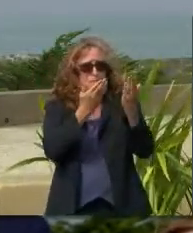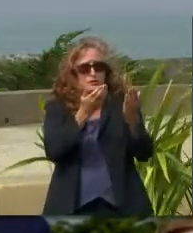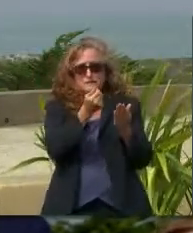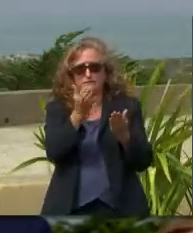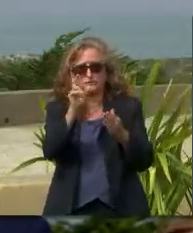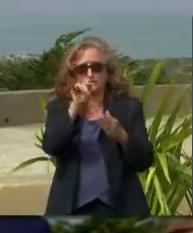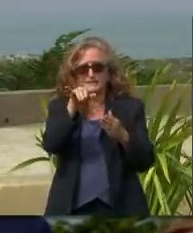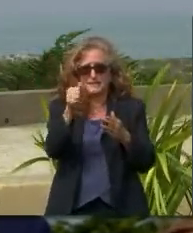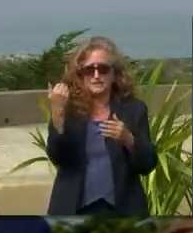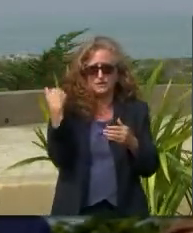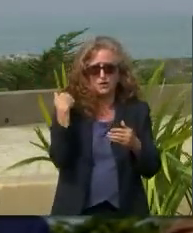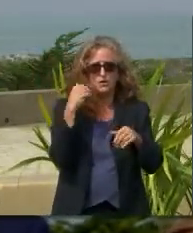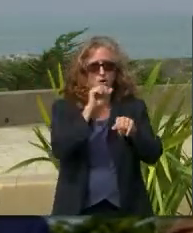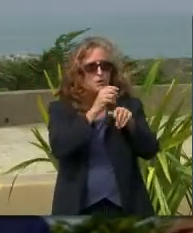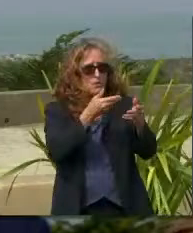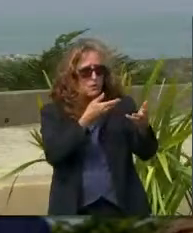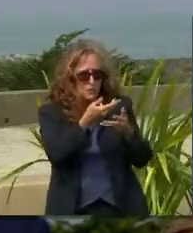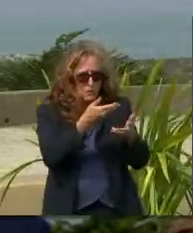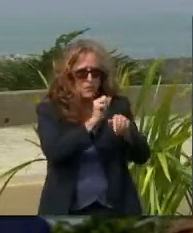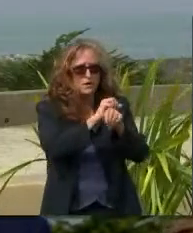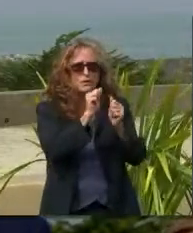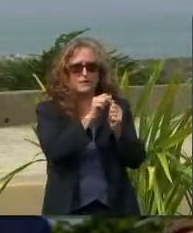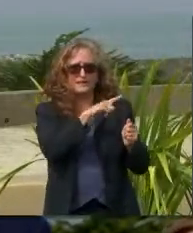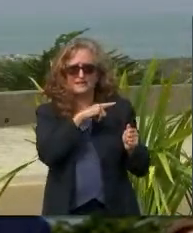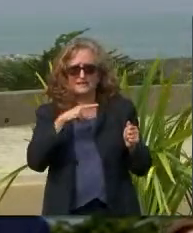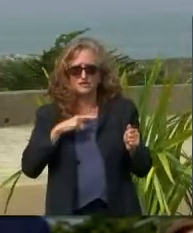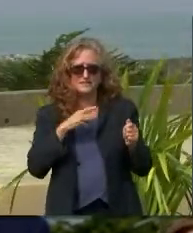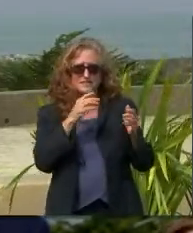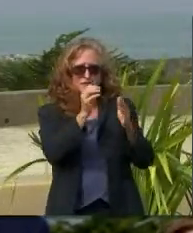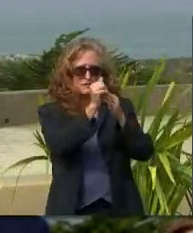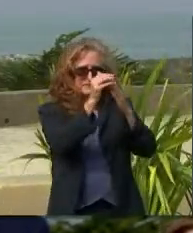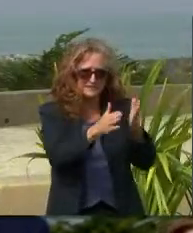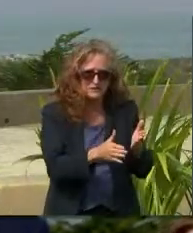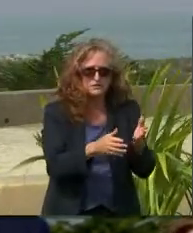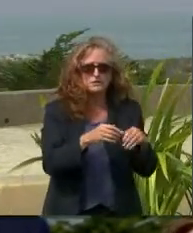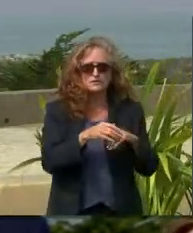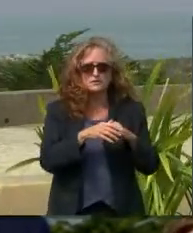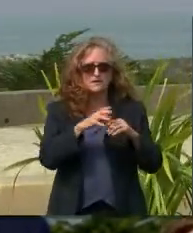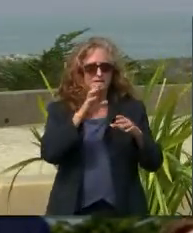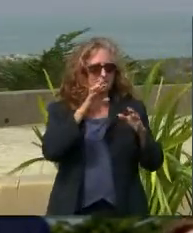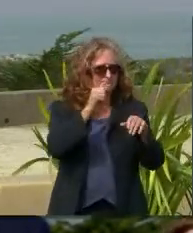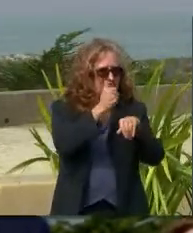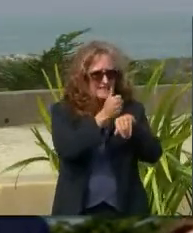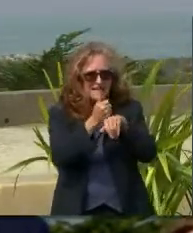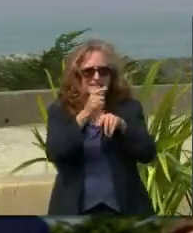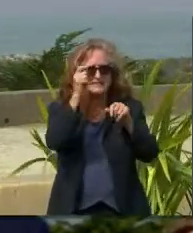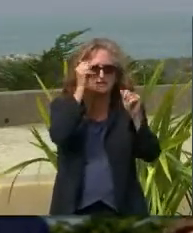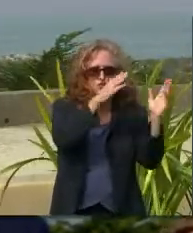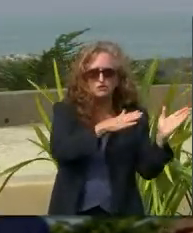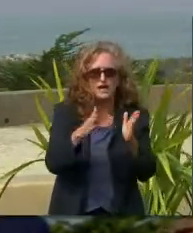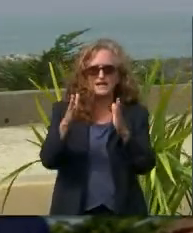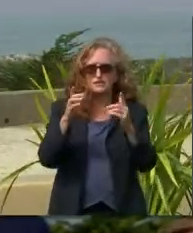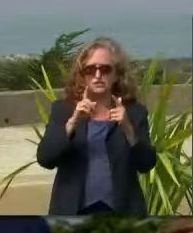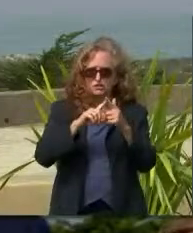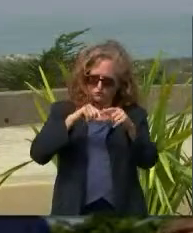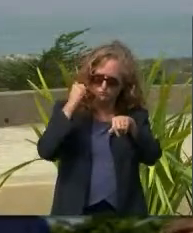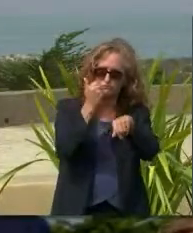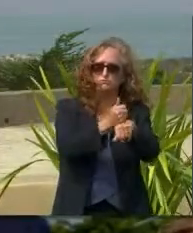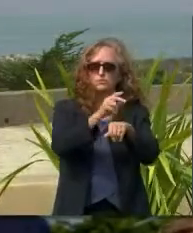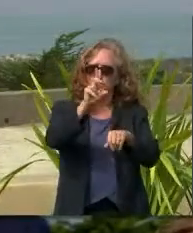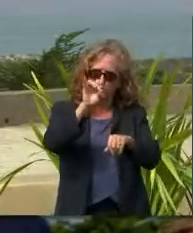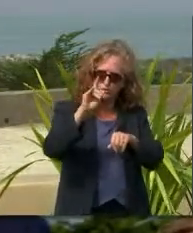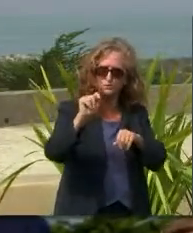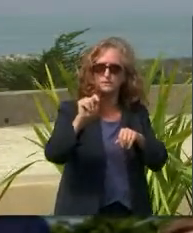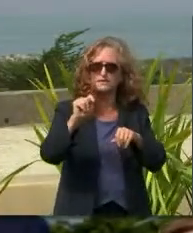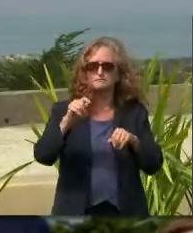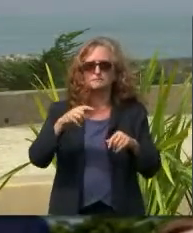ago, working with legislative leaders and organize around a strategy to get it done. I'll just leave it at that. I'm